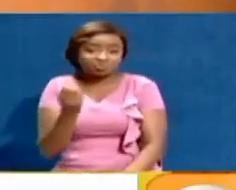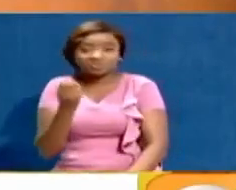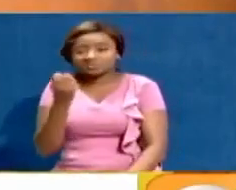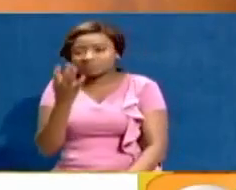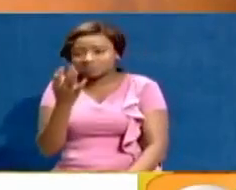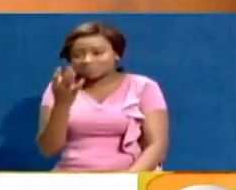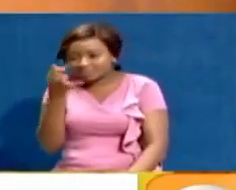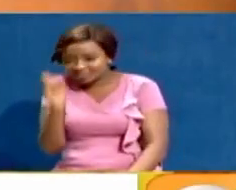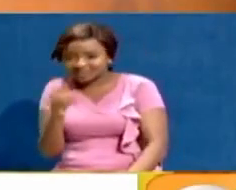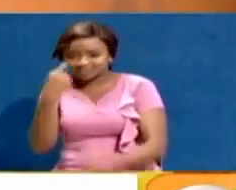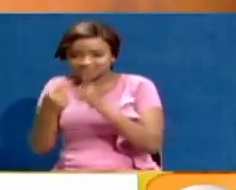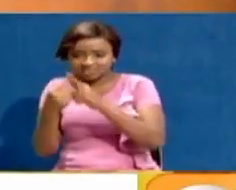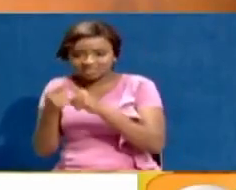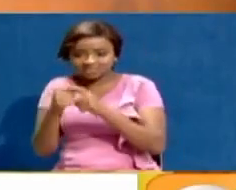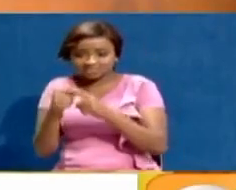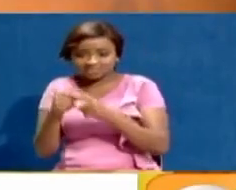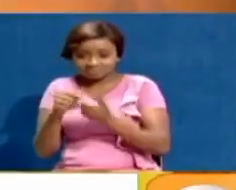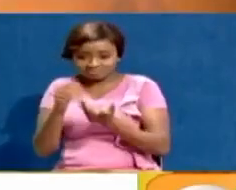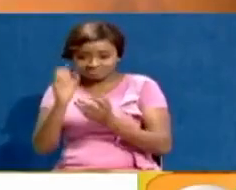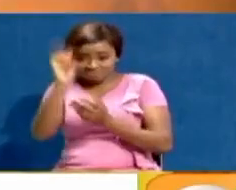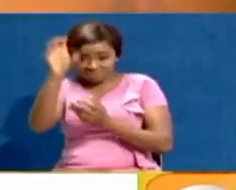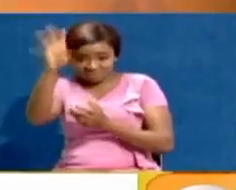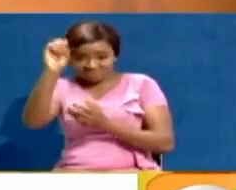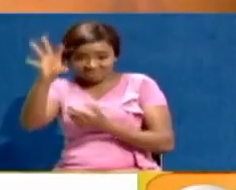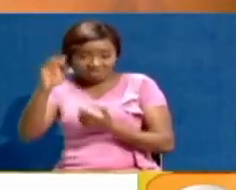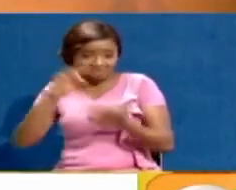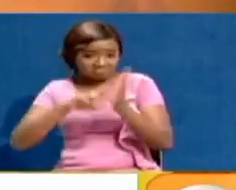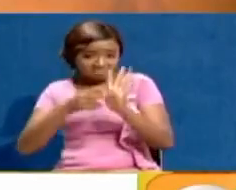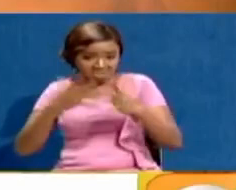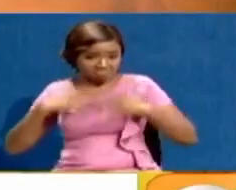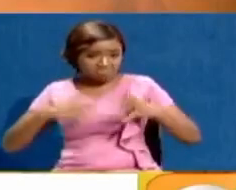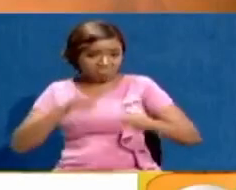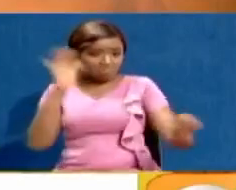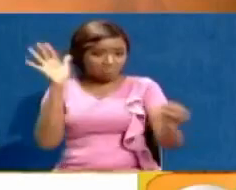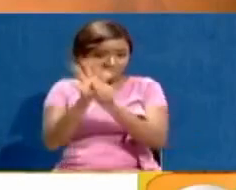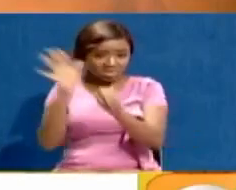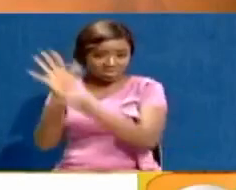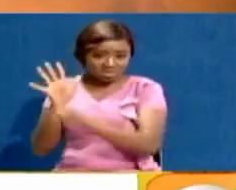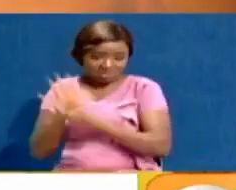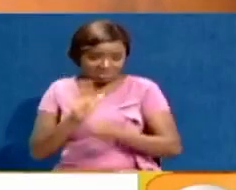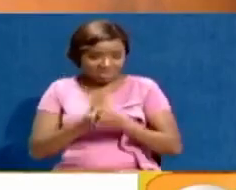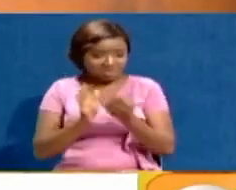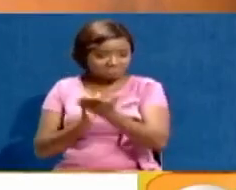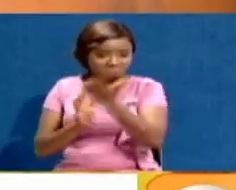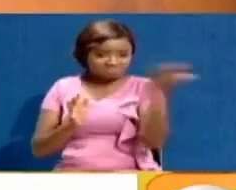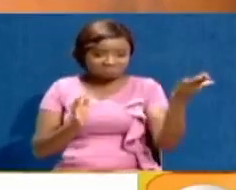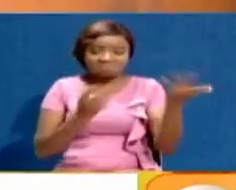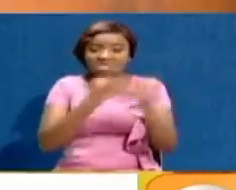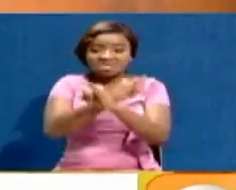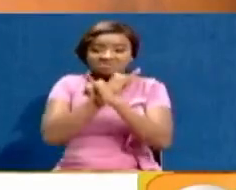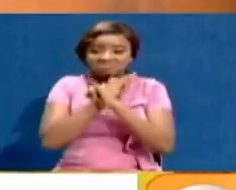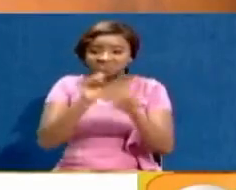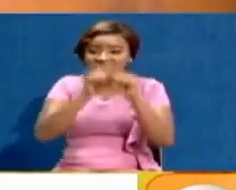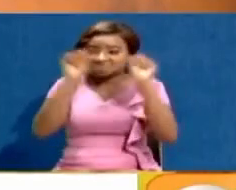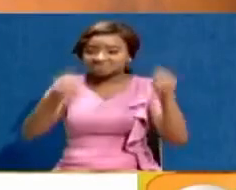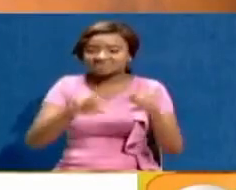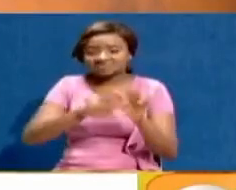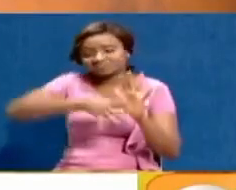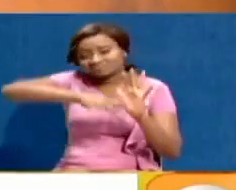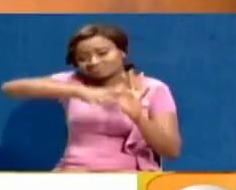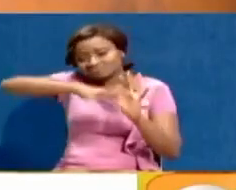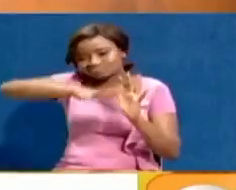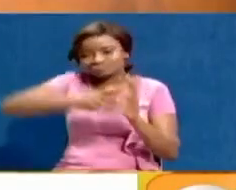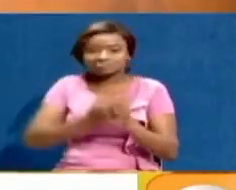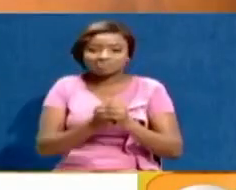from now, you can imagine we are having a population that is immune system is down. So if like such